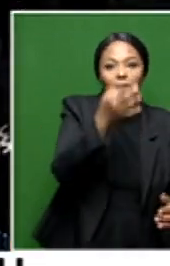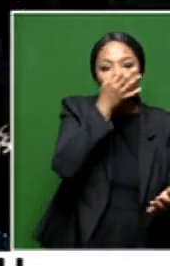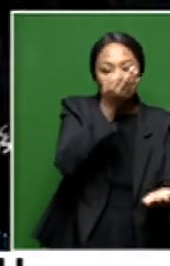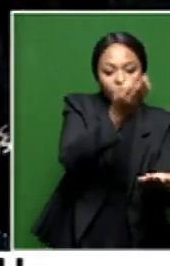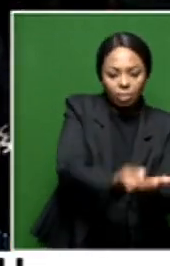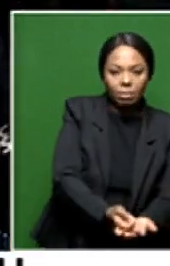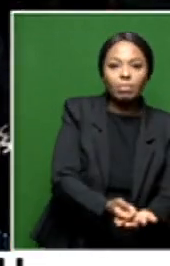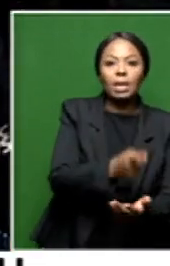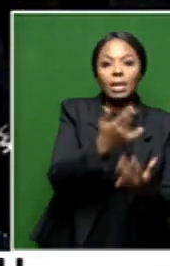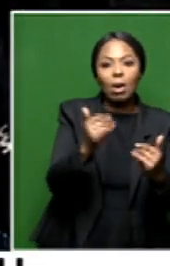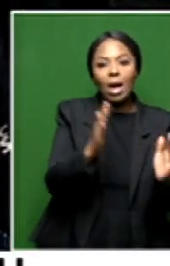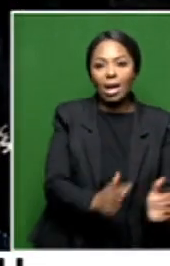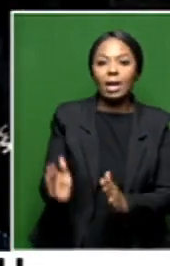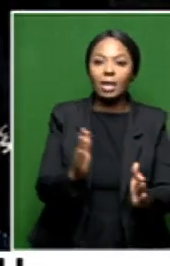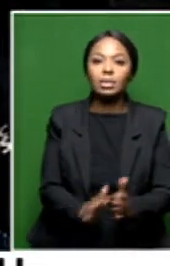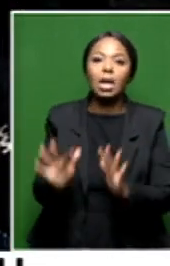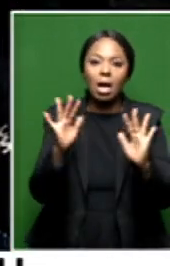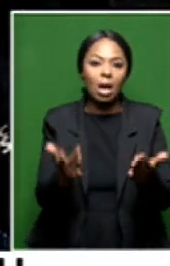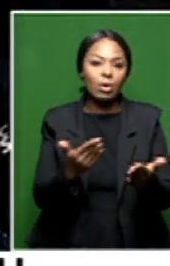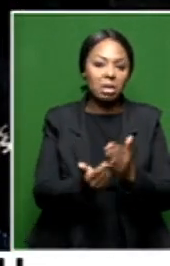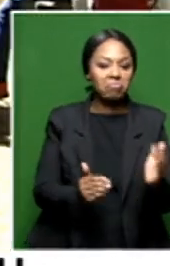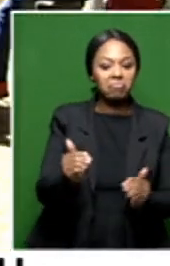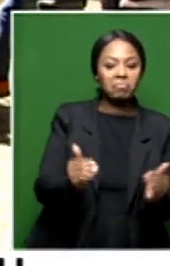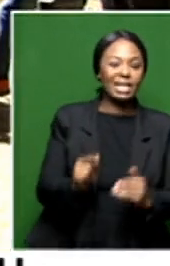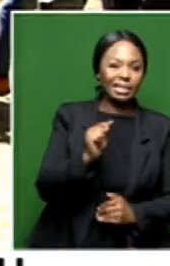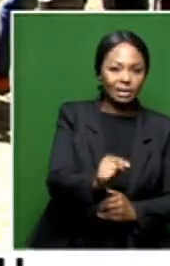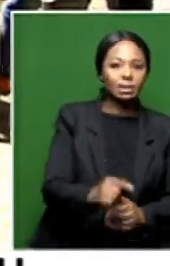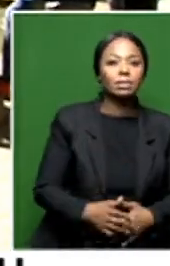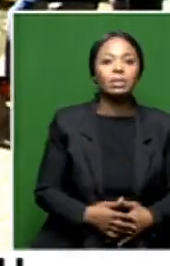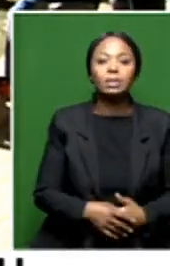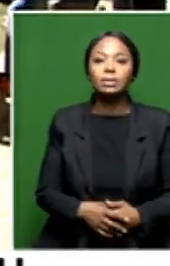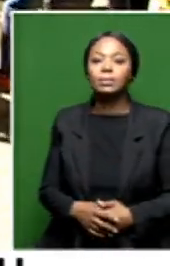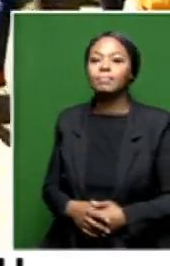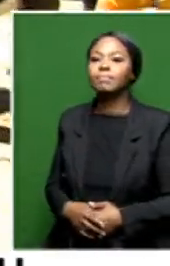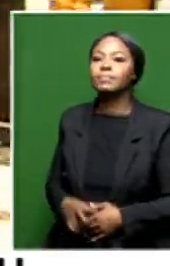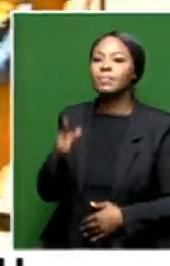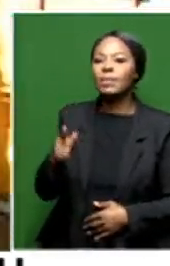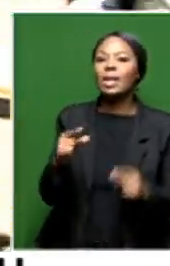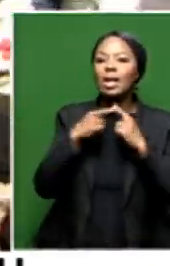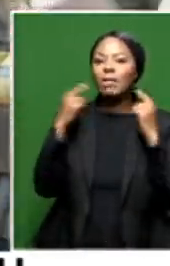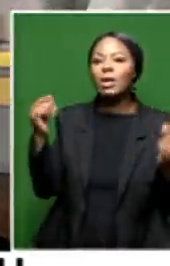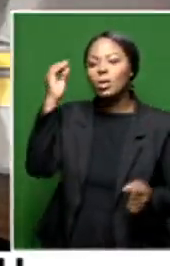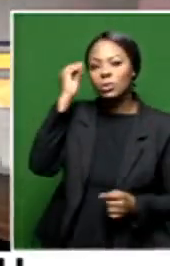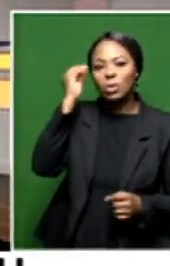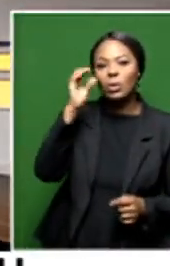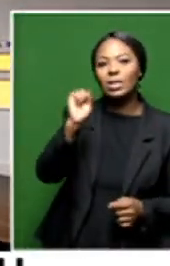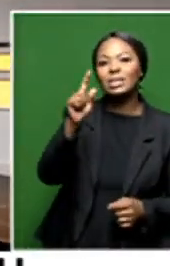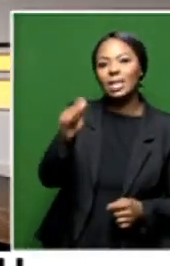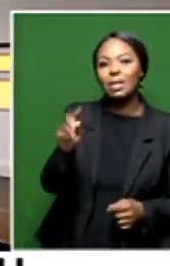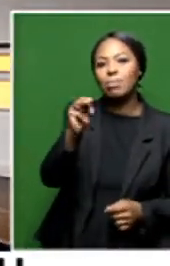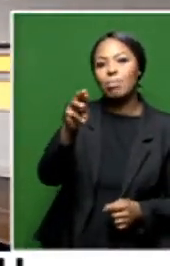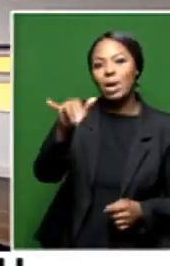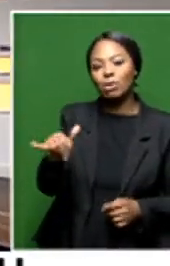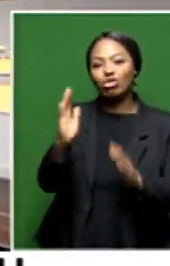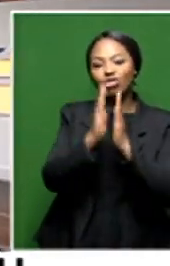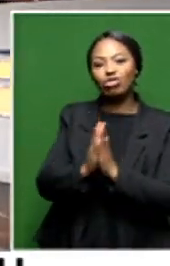church, have made arrangements to actually attend and actually cover that as well. Well, Reverend, we know that the St. Mary's Church is very,